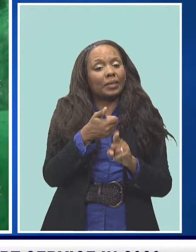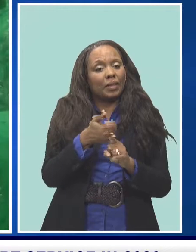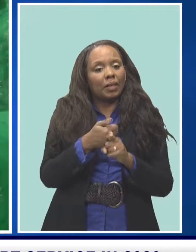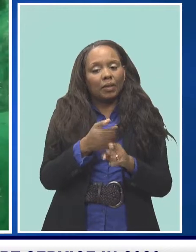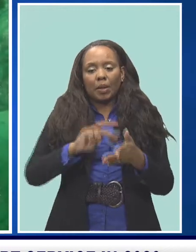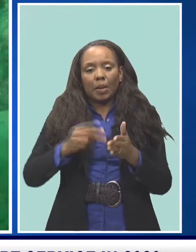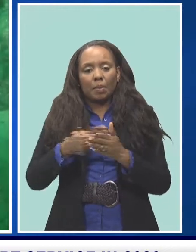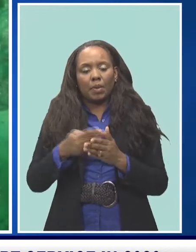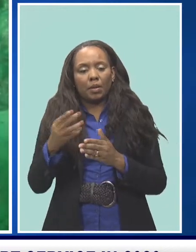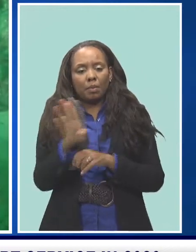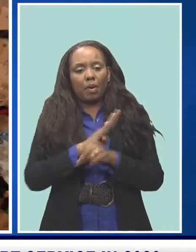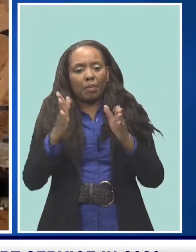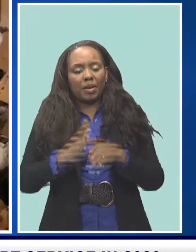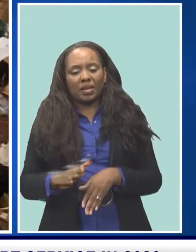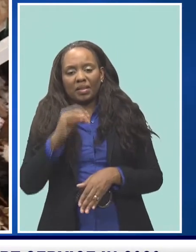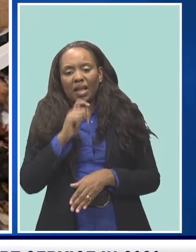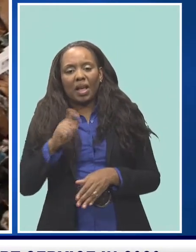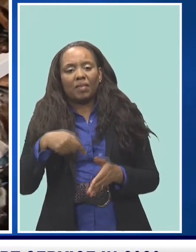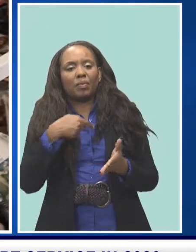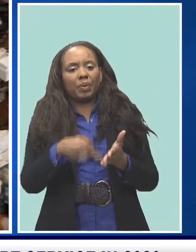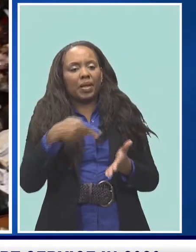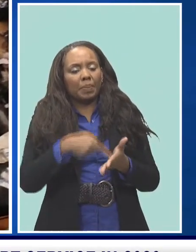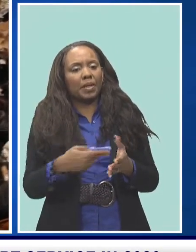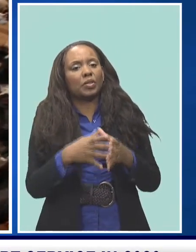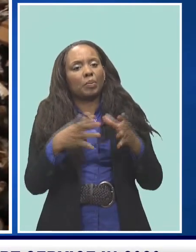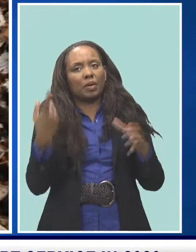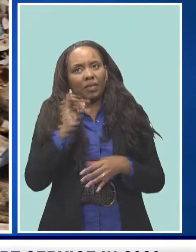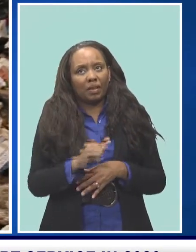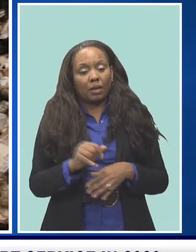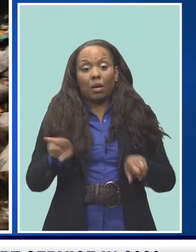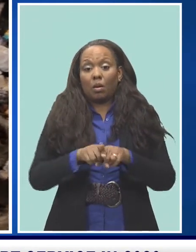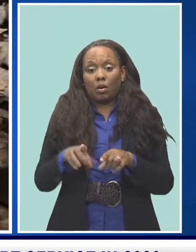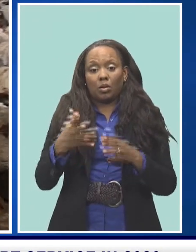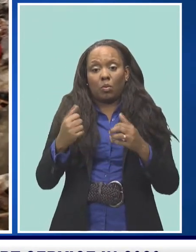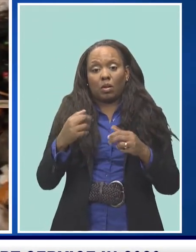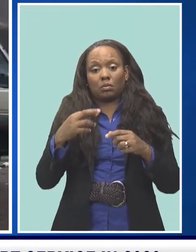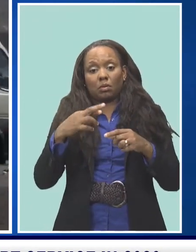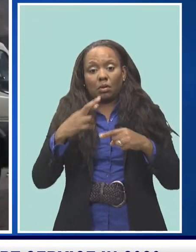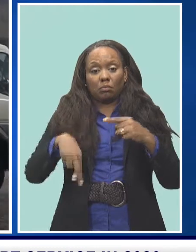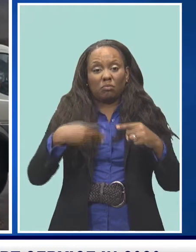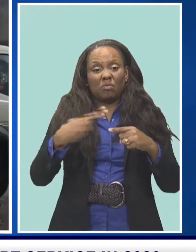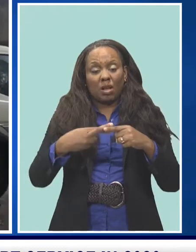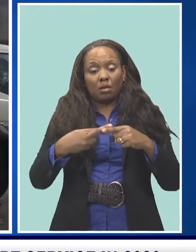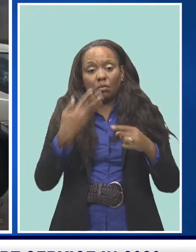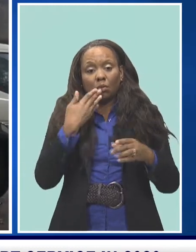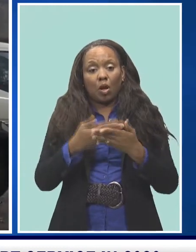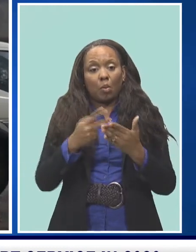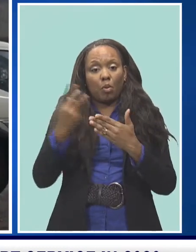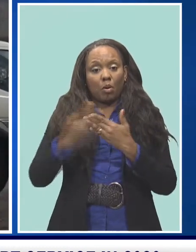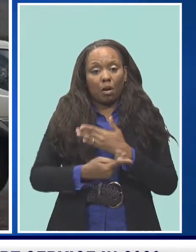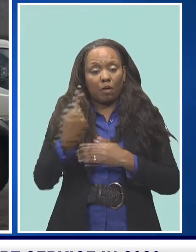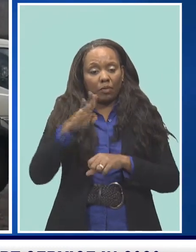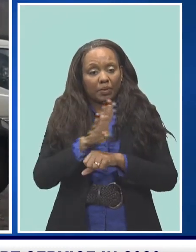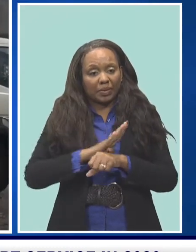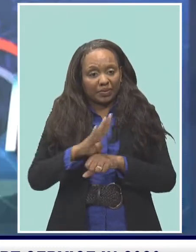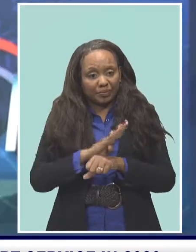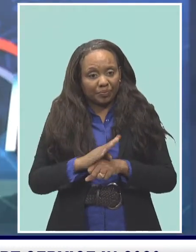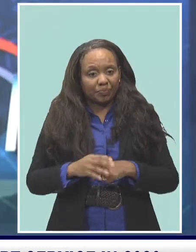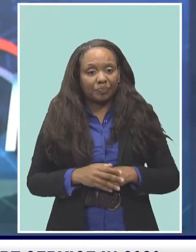with the Future Centre Trust on a comprehensive recycling program for the country. Lorna Jones, CBC